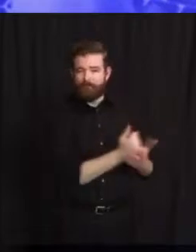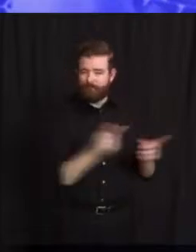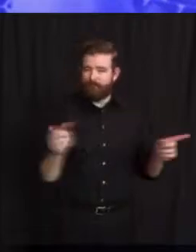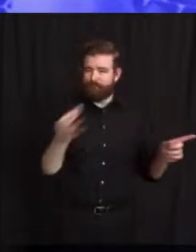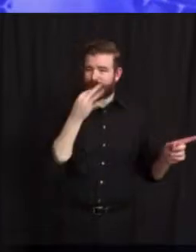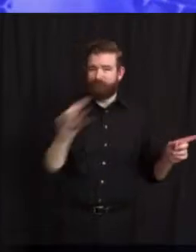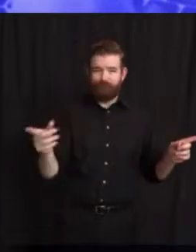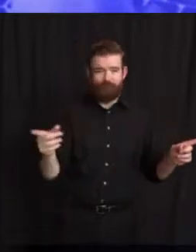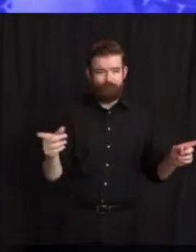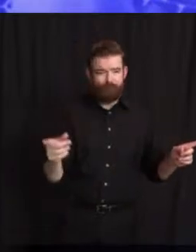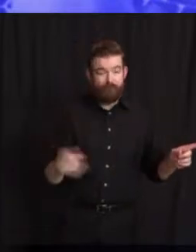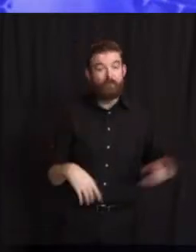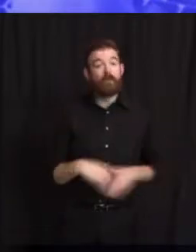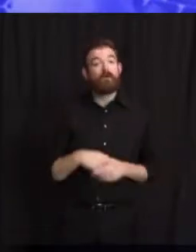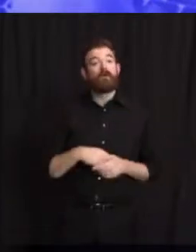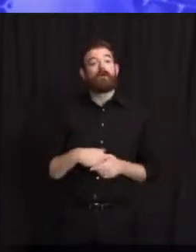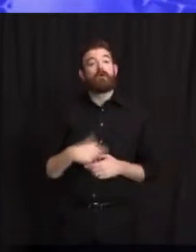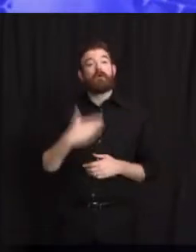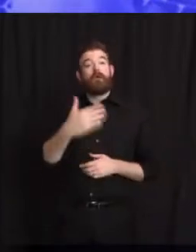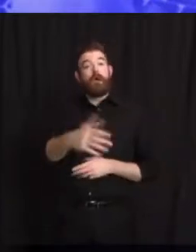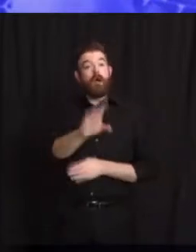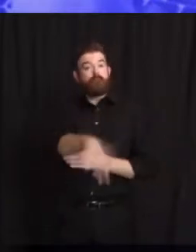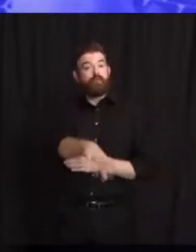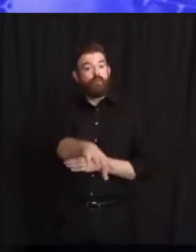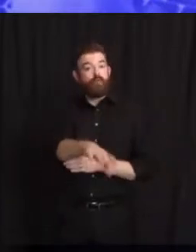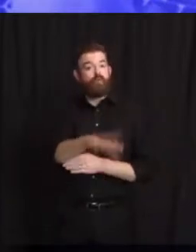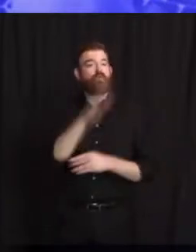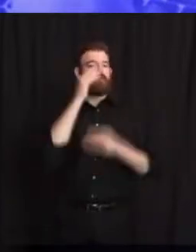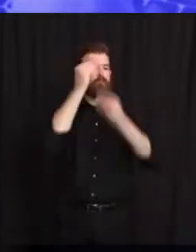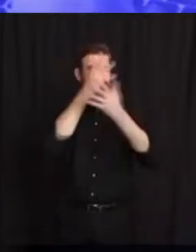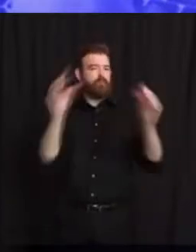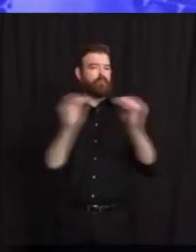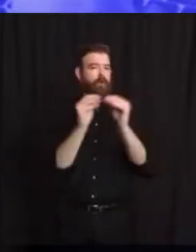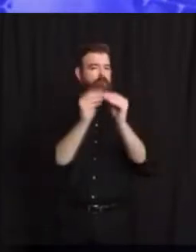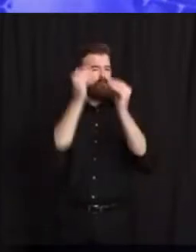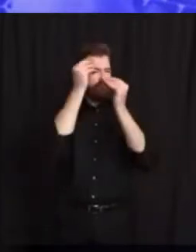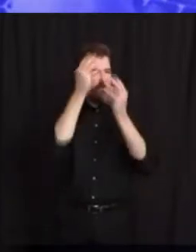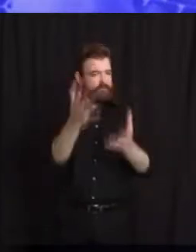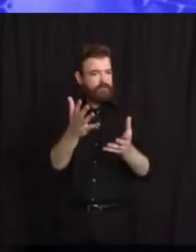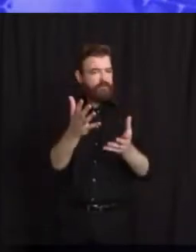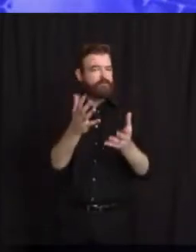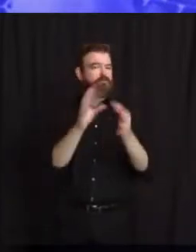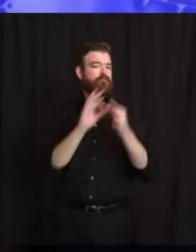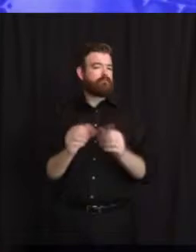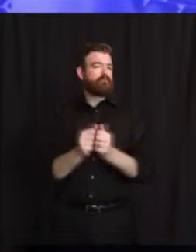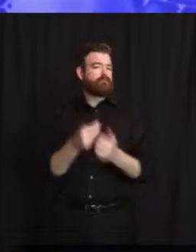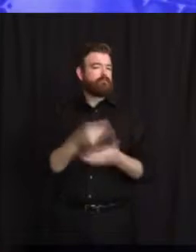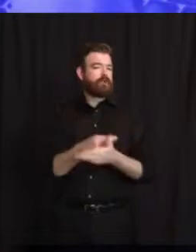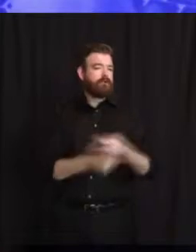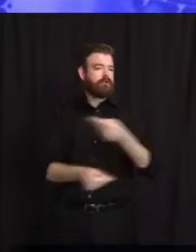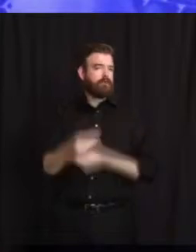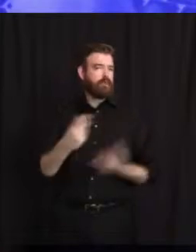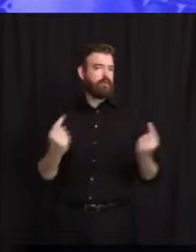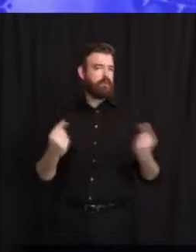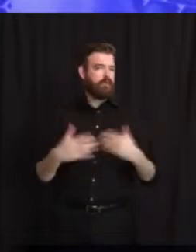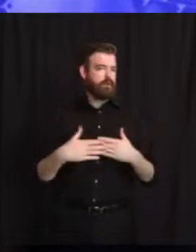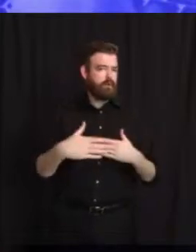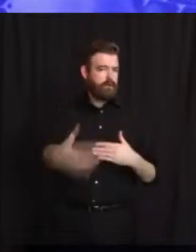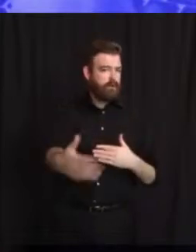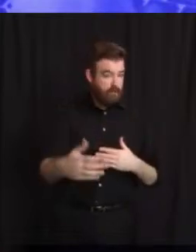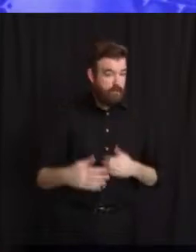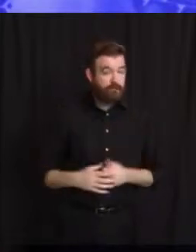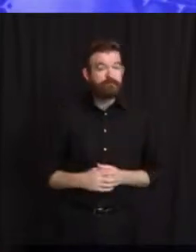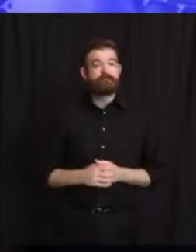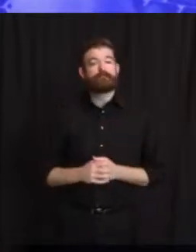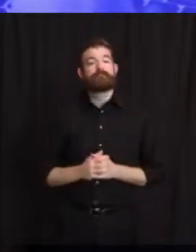what is essentially uncharted territory. It's marked by hard choices. Some we've already made, and some